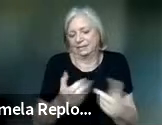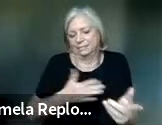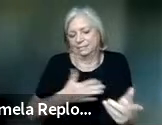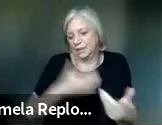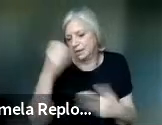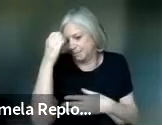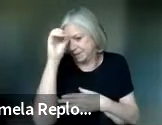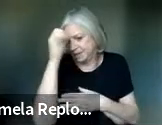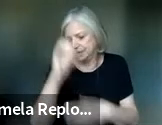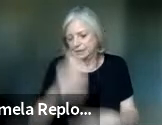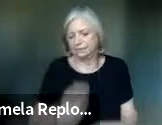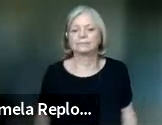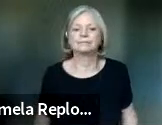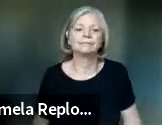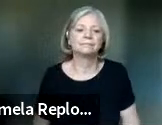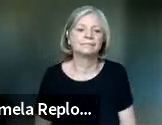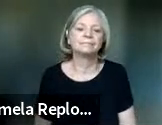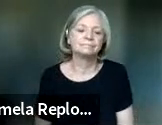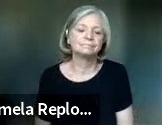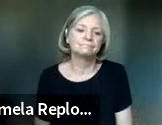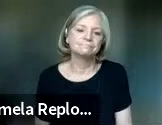Yep.